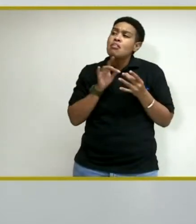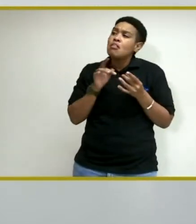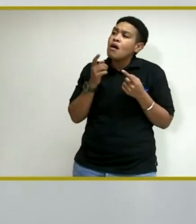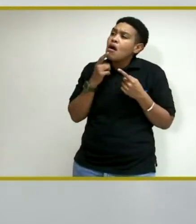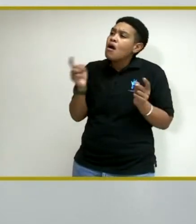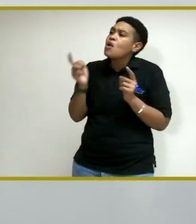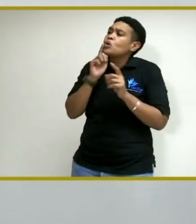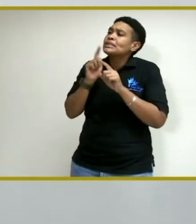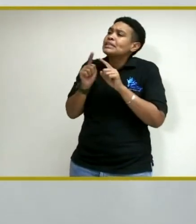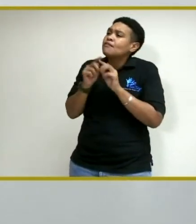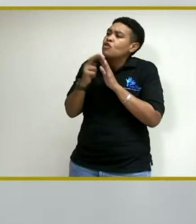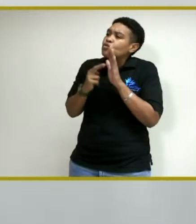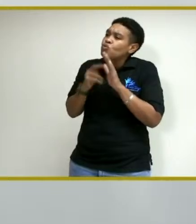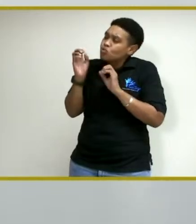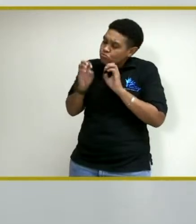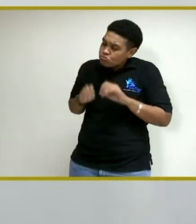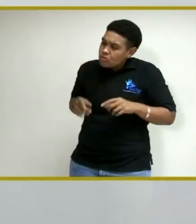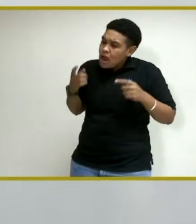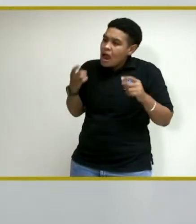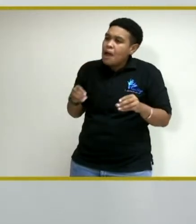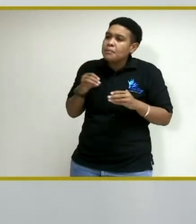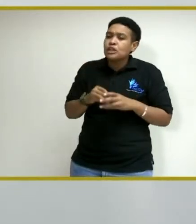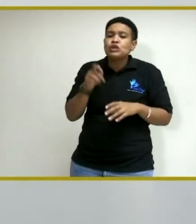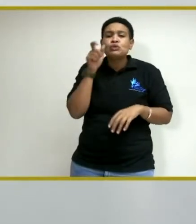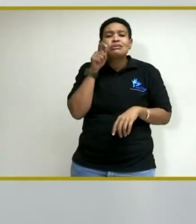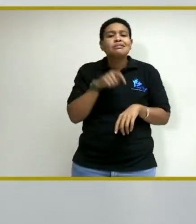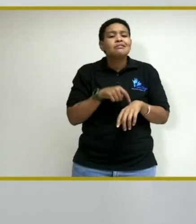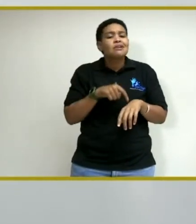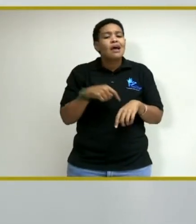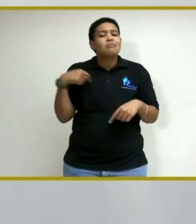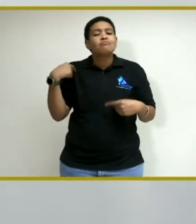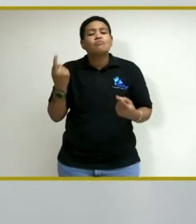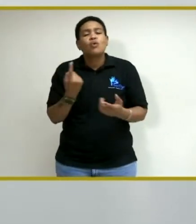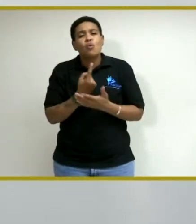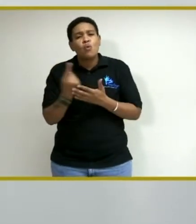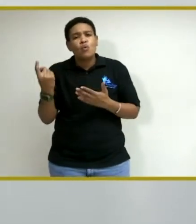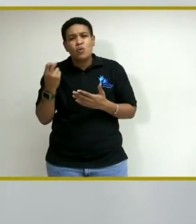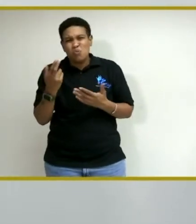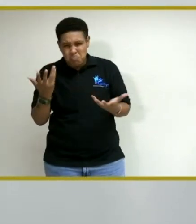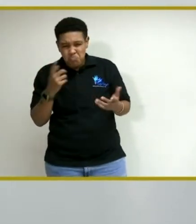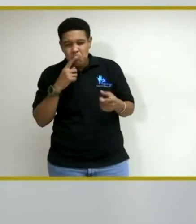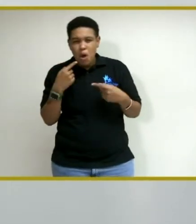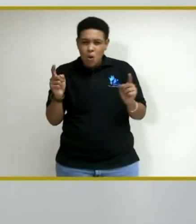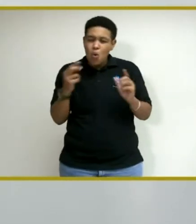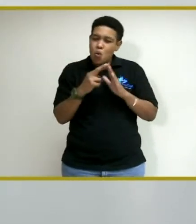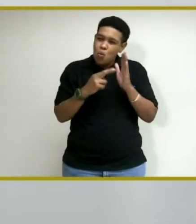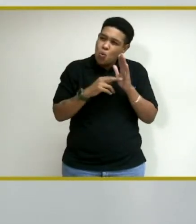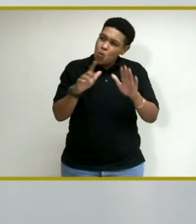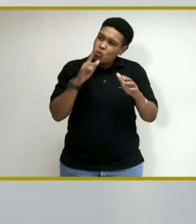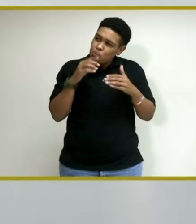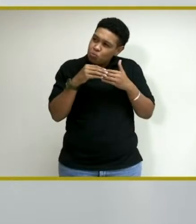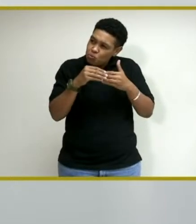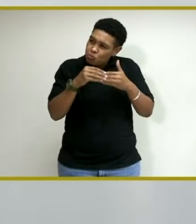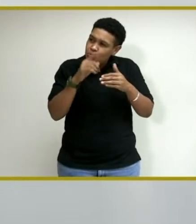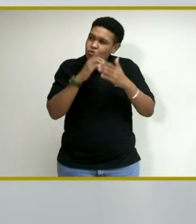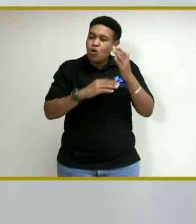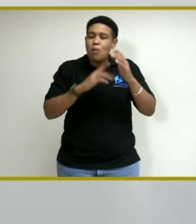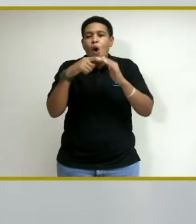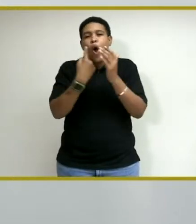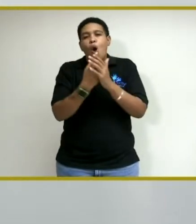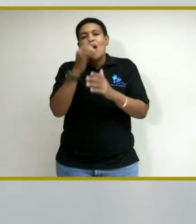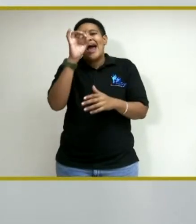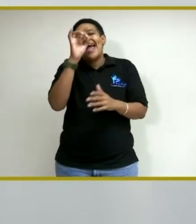series of measures in recent times over the past week or so, relaxing some of the curfew hours